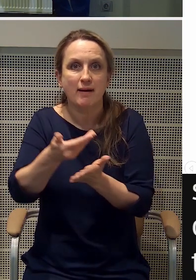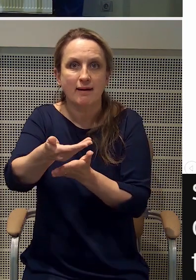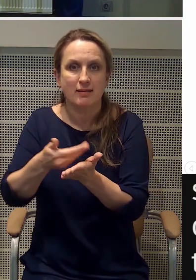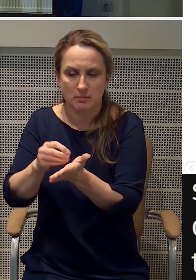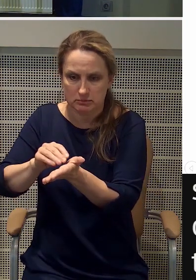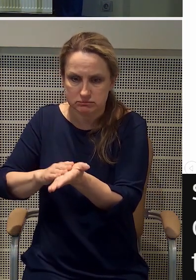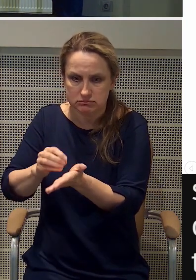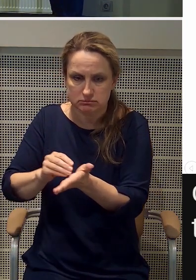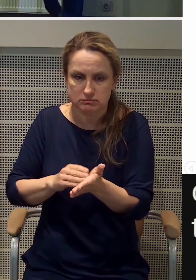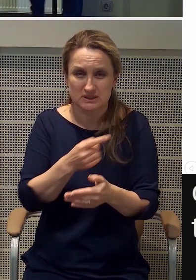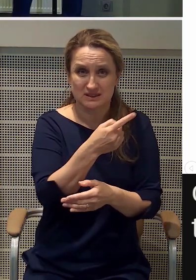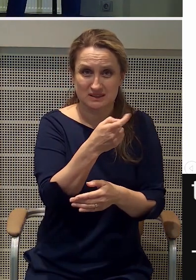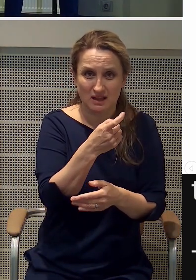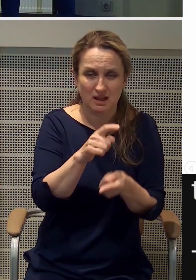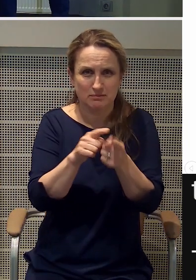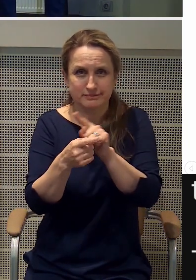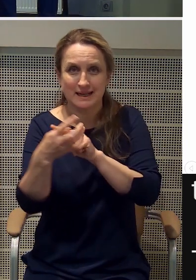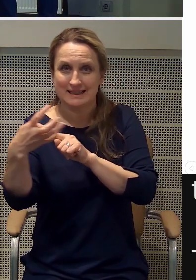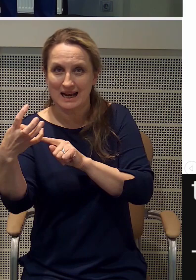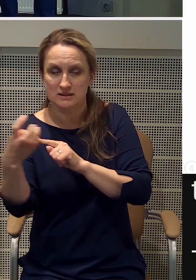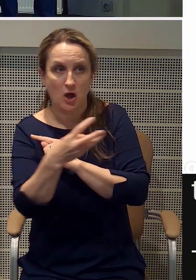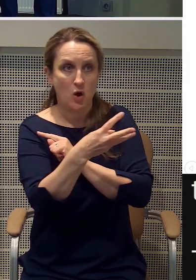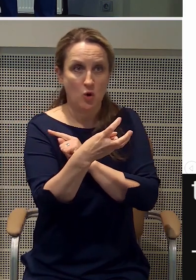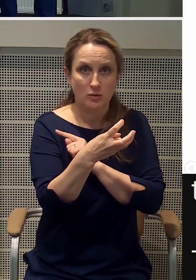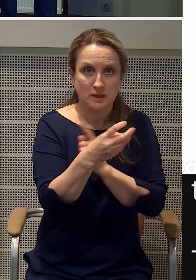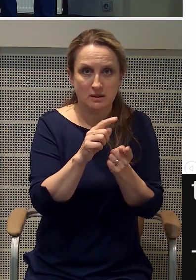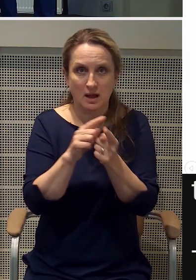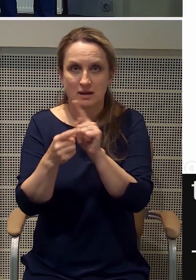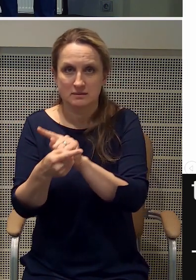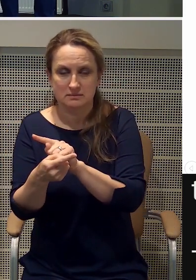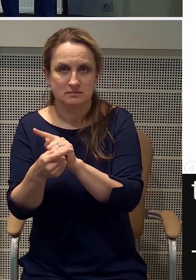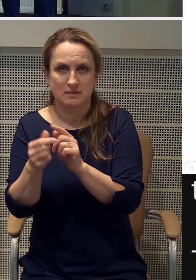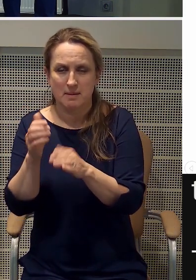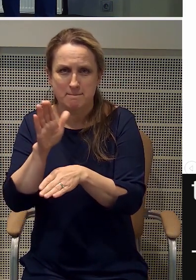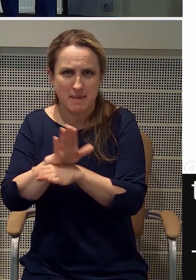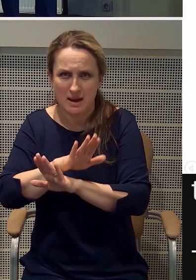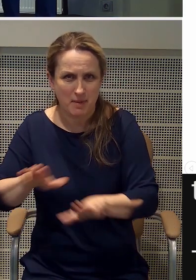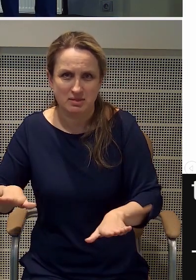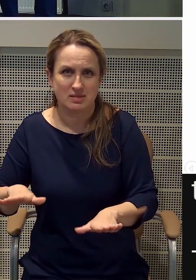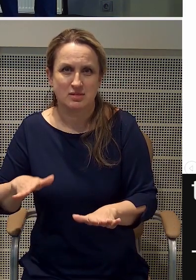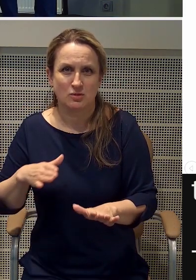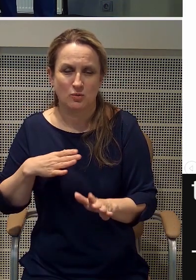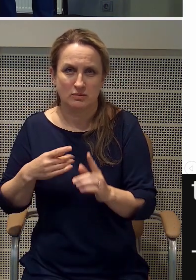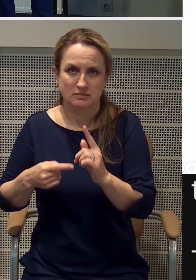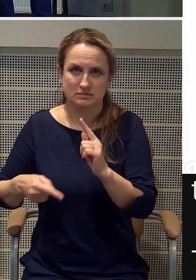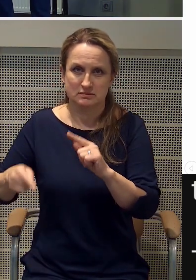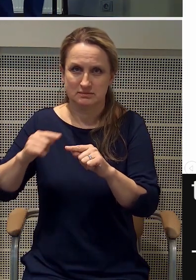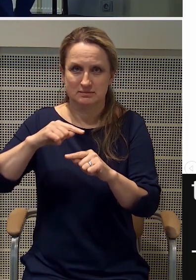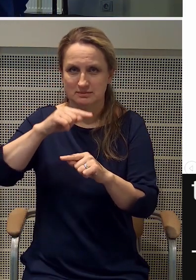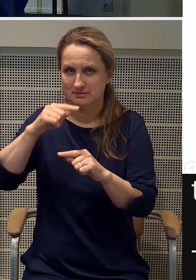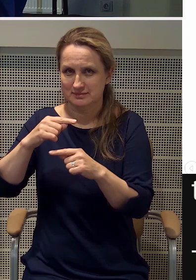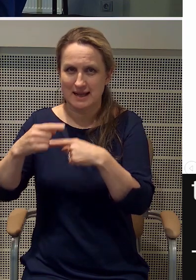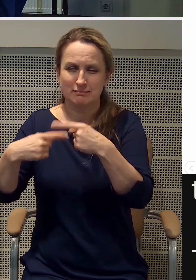400,000, and so on. In order for 100,000 to be 400,000 and